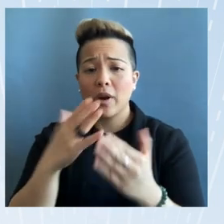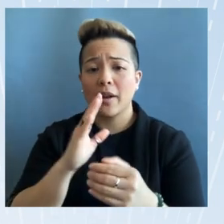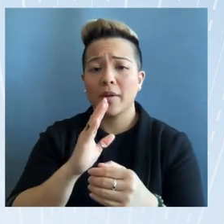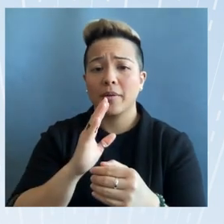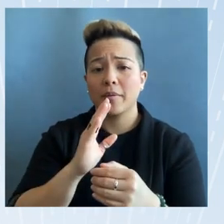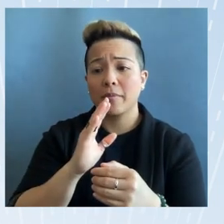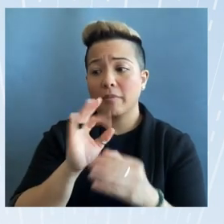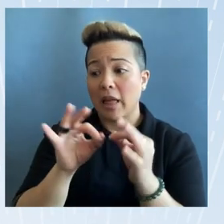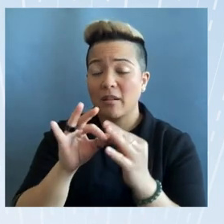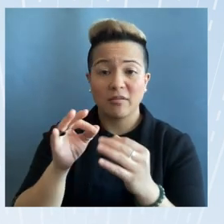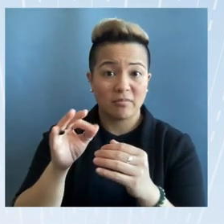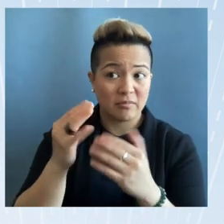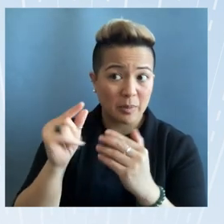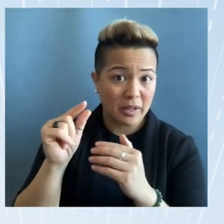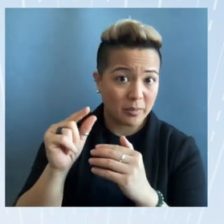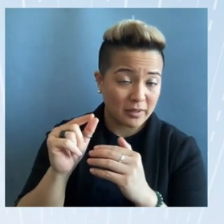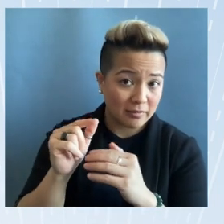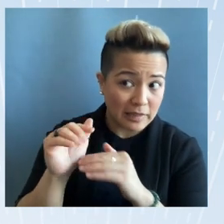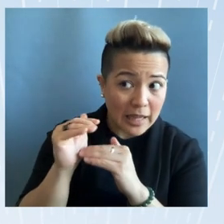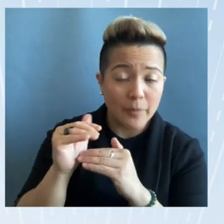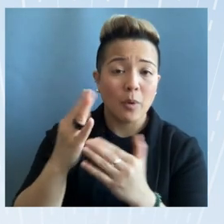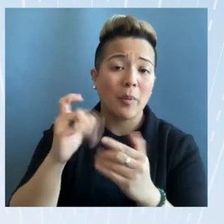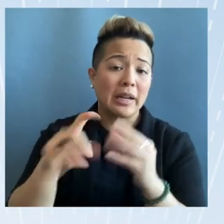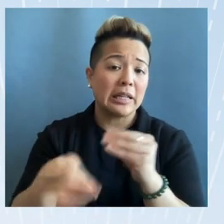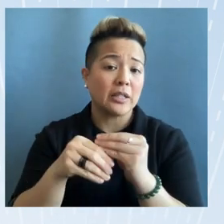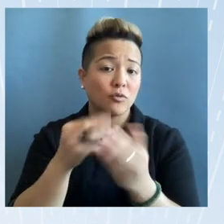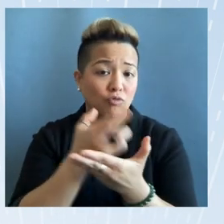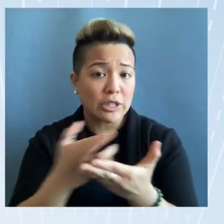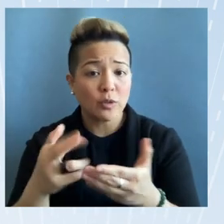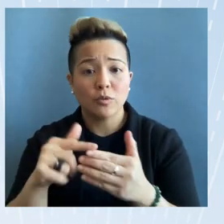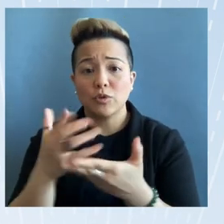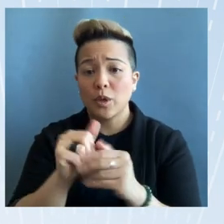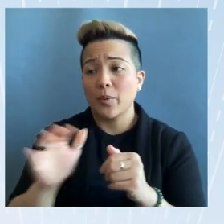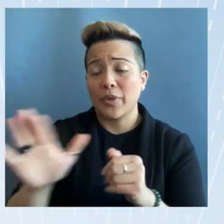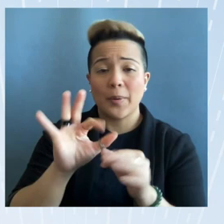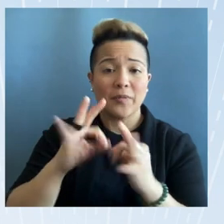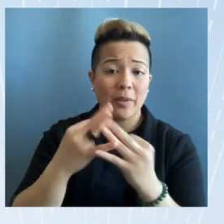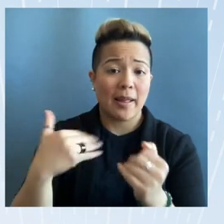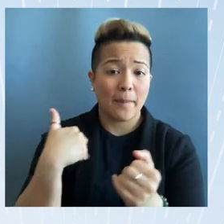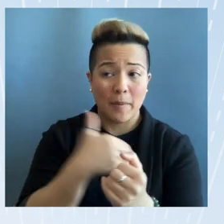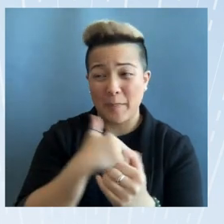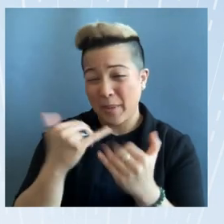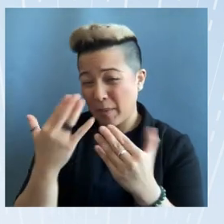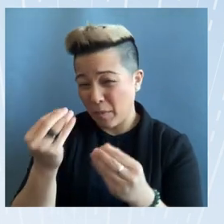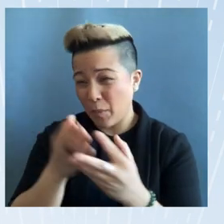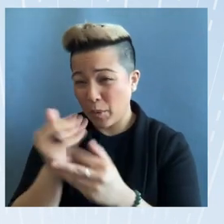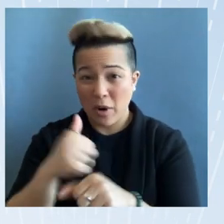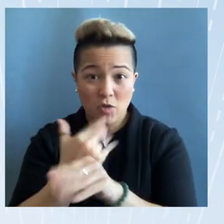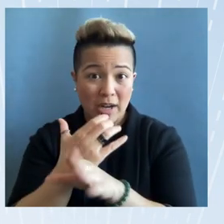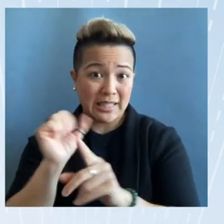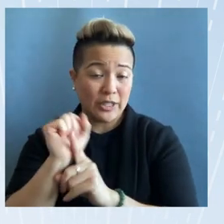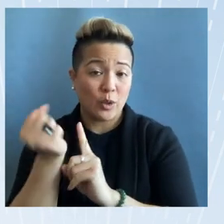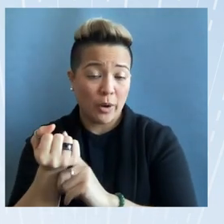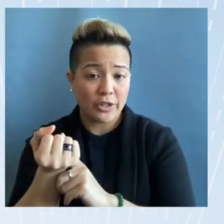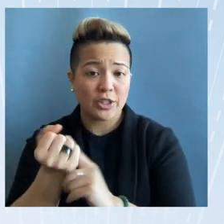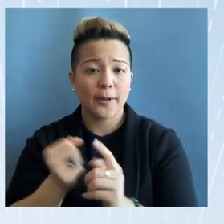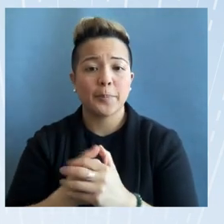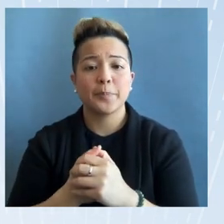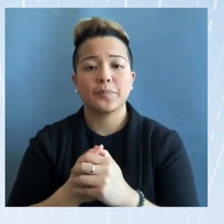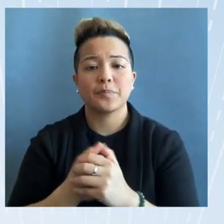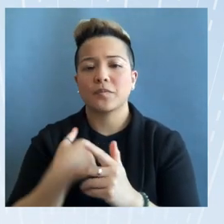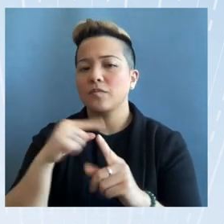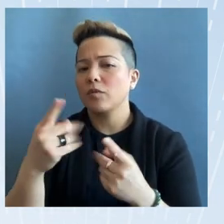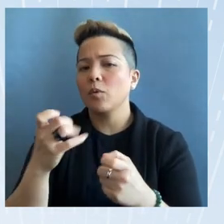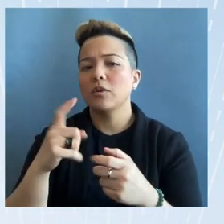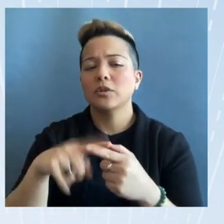that may need additional resources, to share with their family member that maybe is going through a crisis situation. And I just wanted to